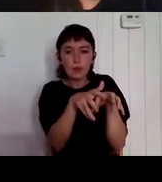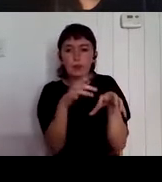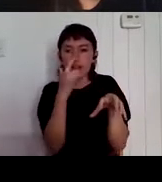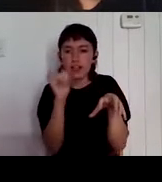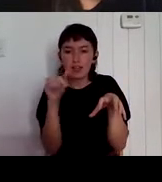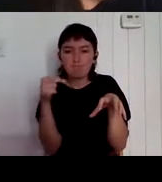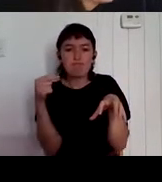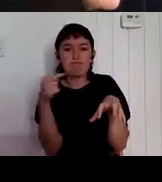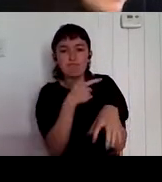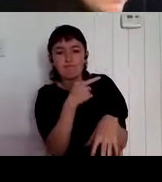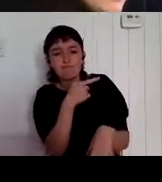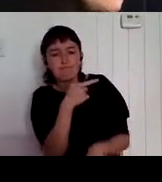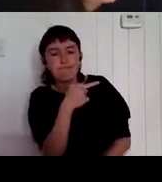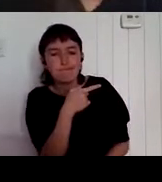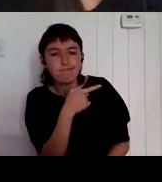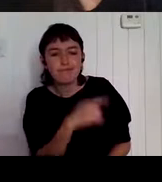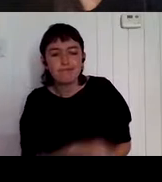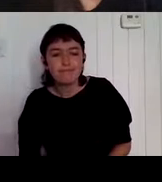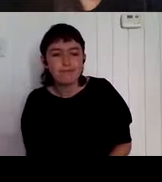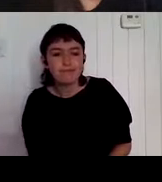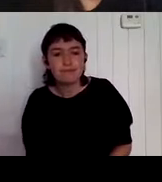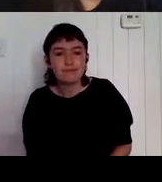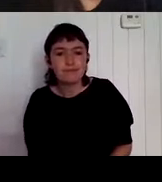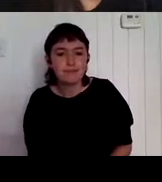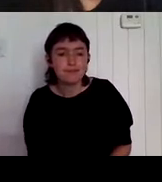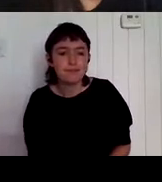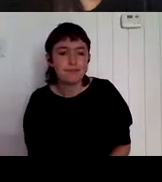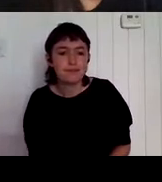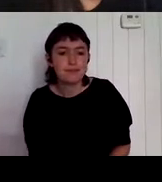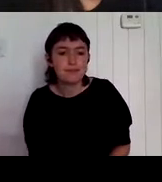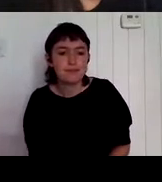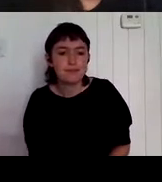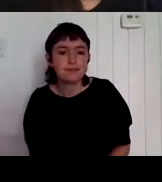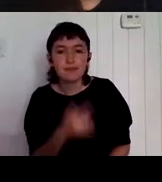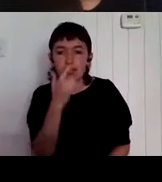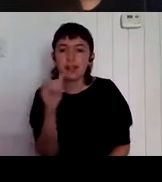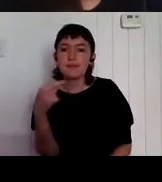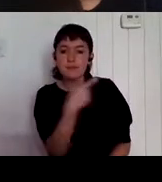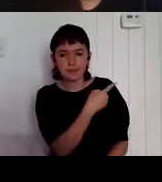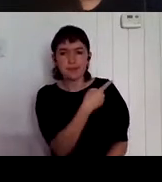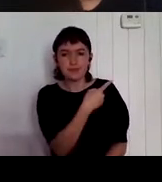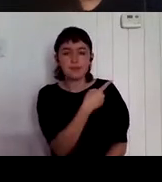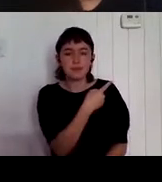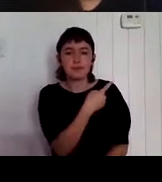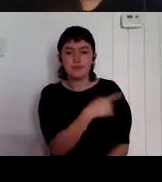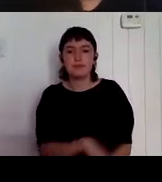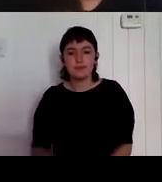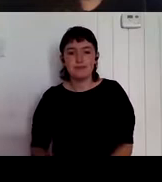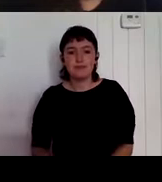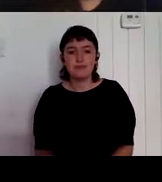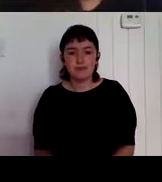they look kind of like this. Um, so if we